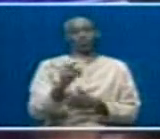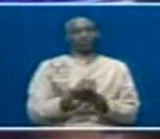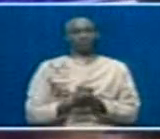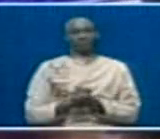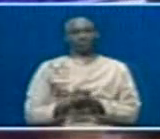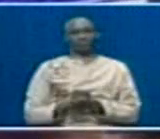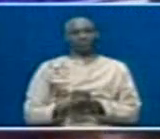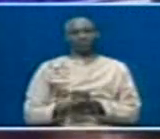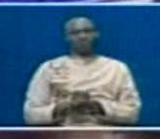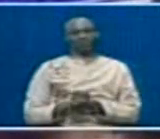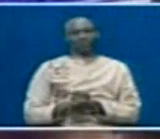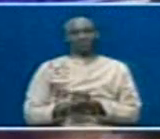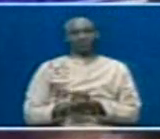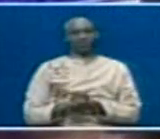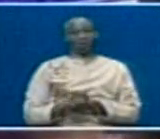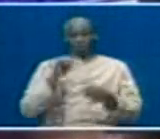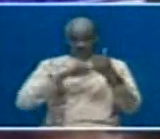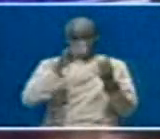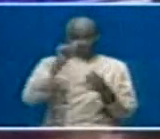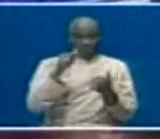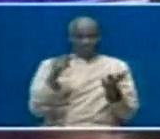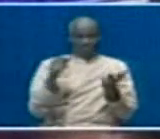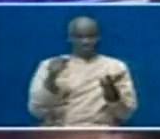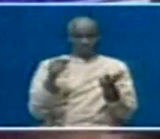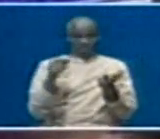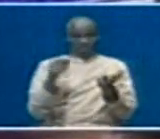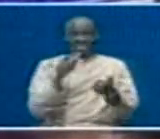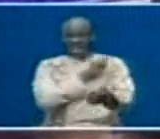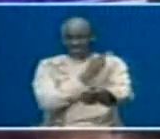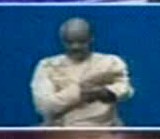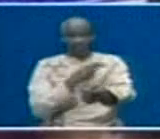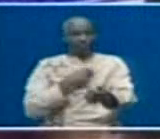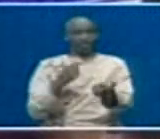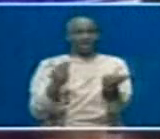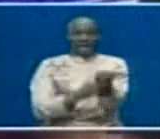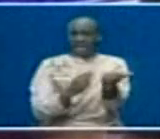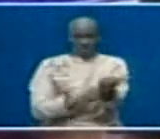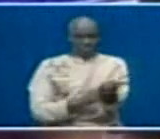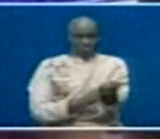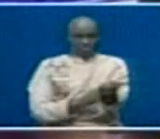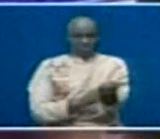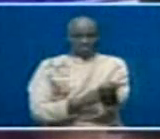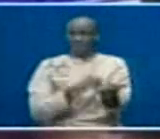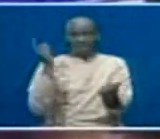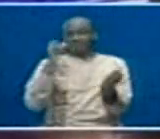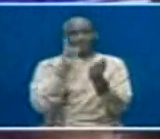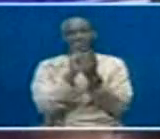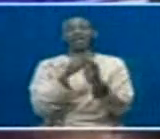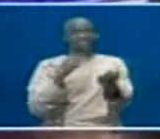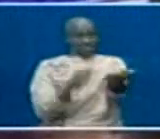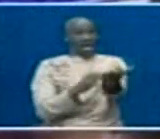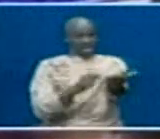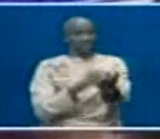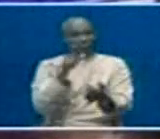yeah. I like that. Yeah, and his wife now is Ghanaian? Nigerian or Ghanaian? Ghanaian. I've not met Ghanaian. Her. I've not met her. I've not